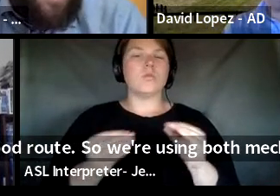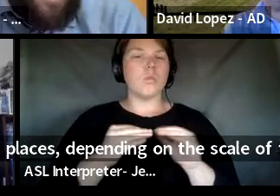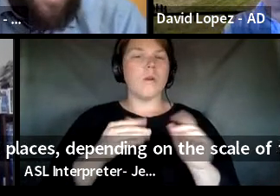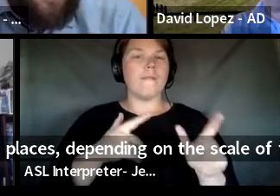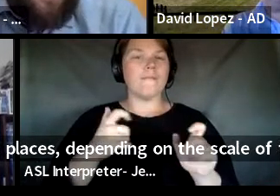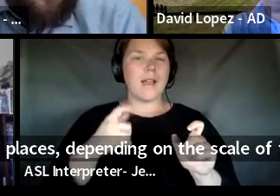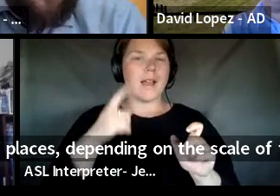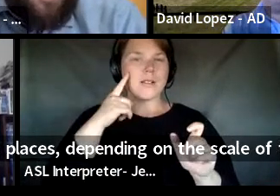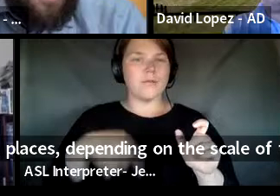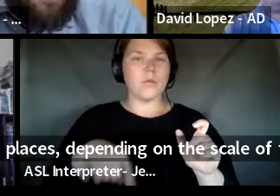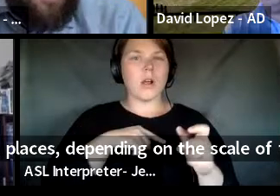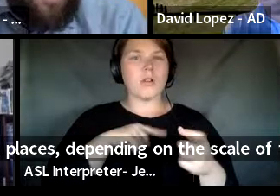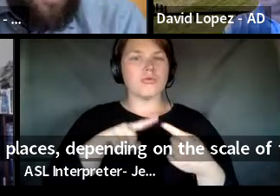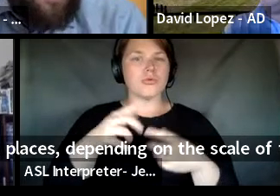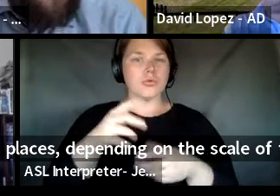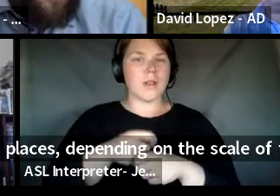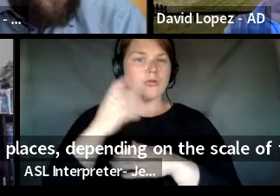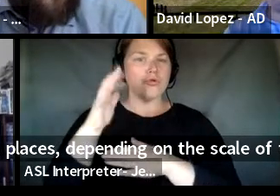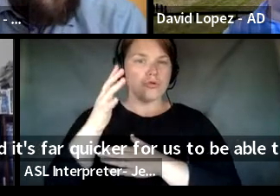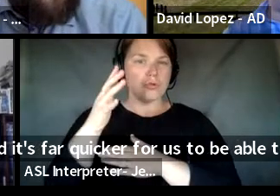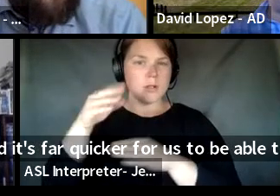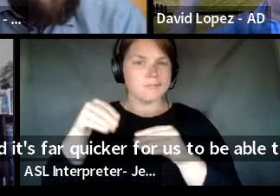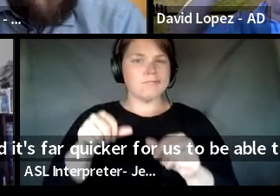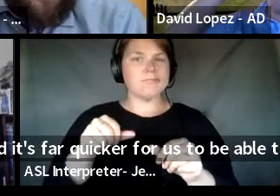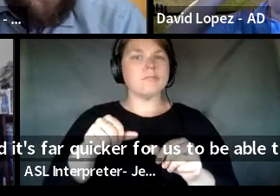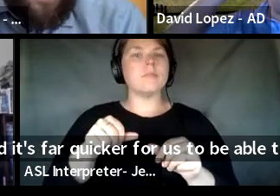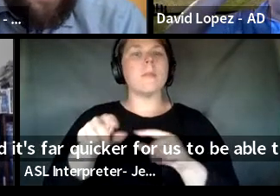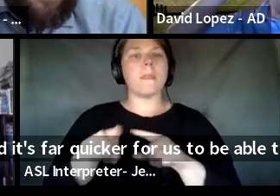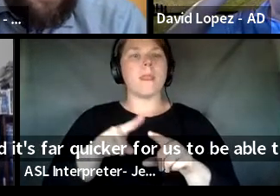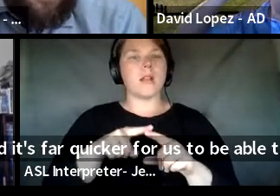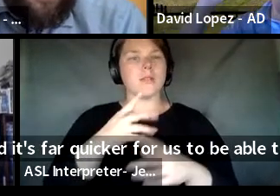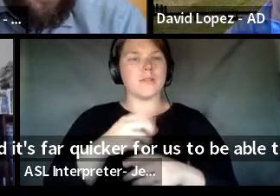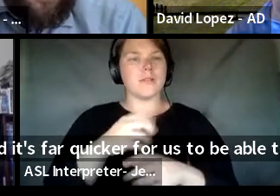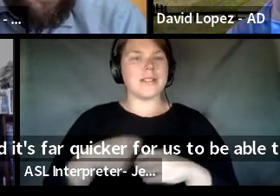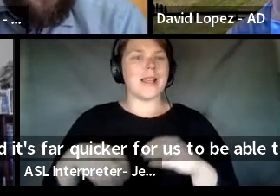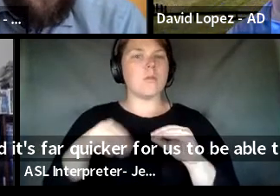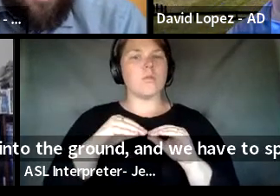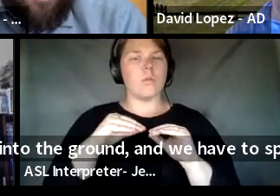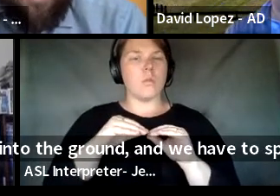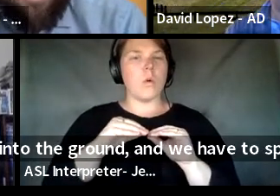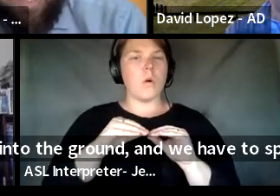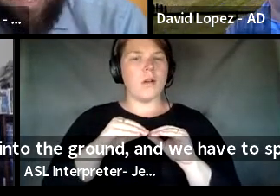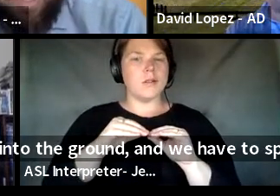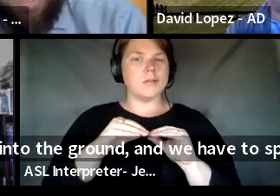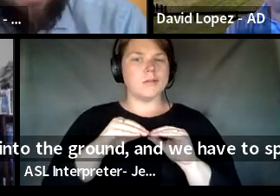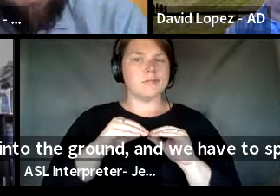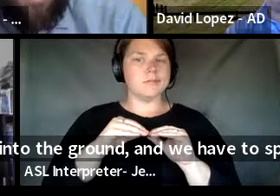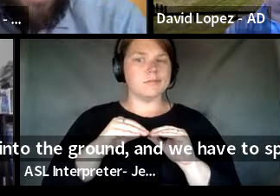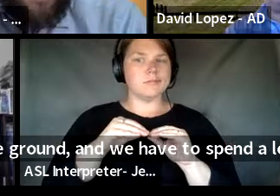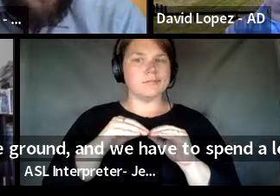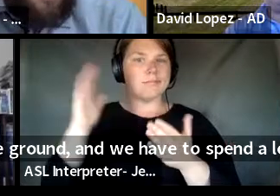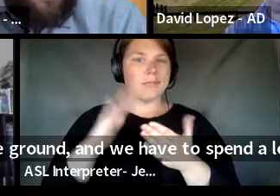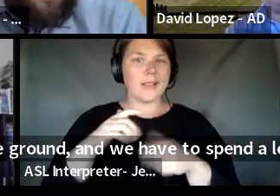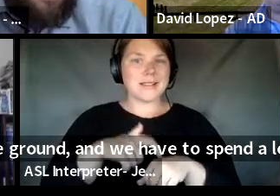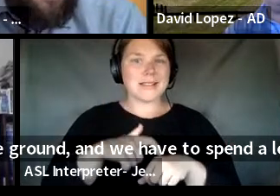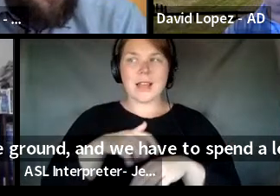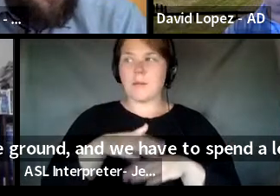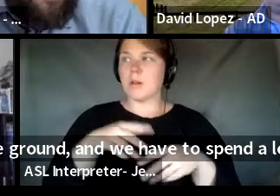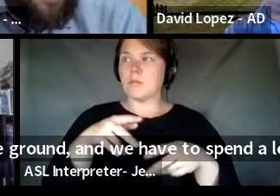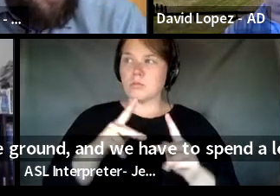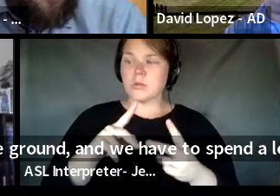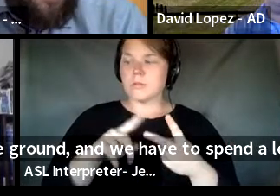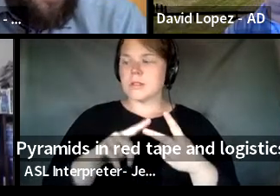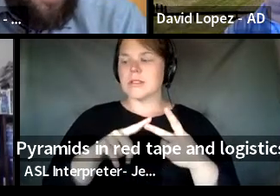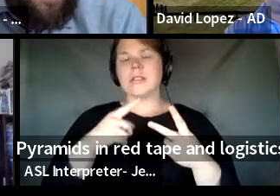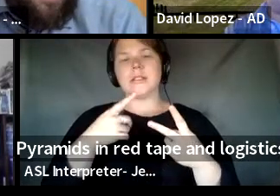able to get trees into the ground, and we have to spend a lot less on permits and red tape and logistics and going through